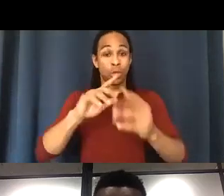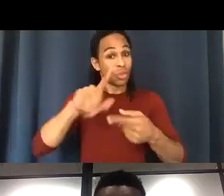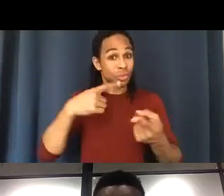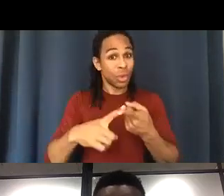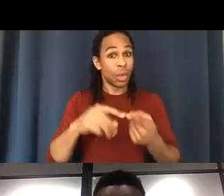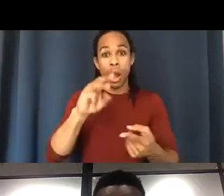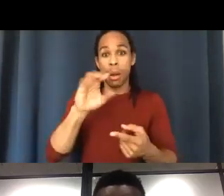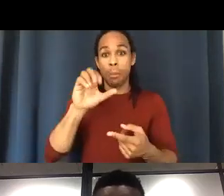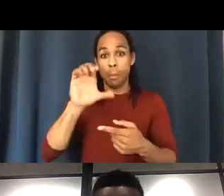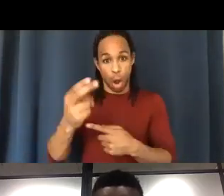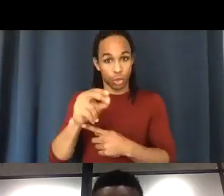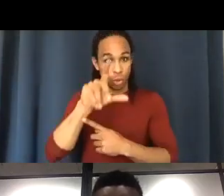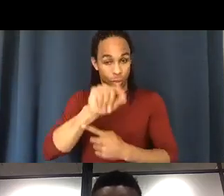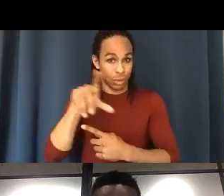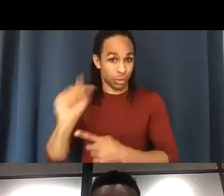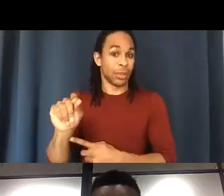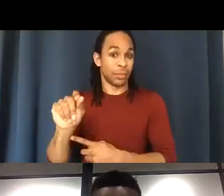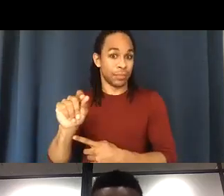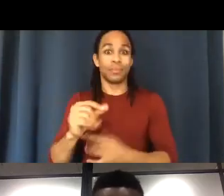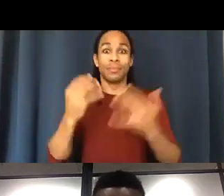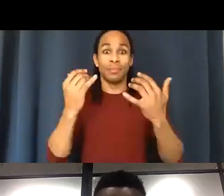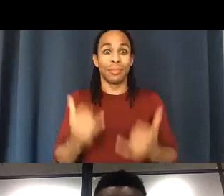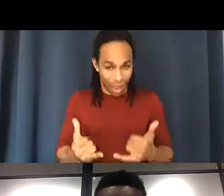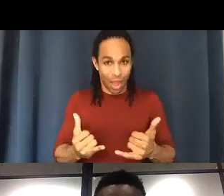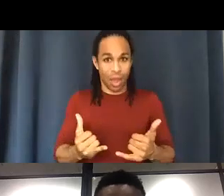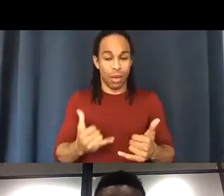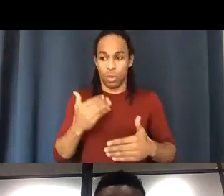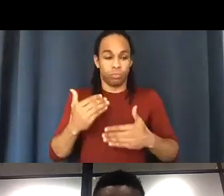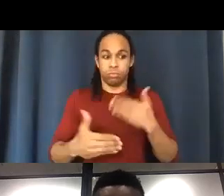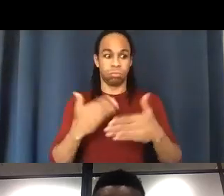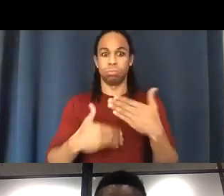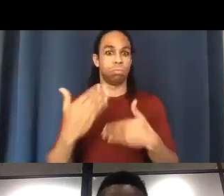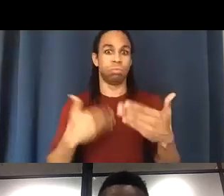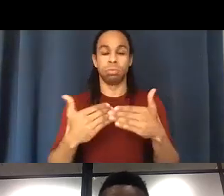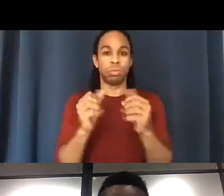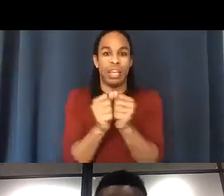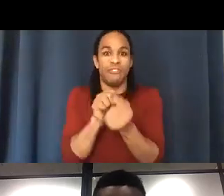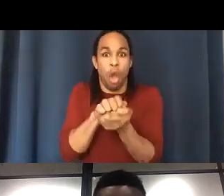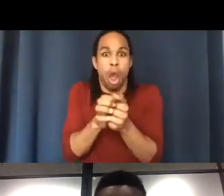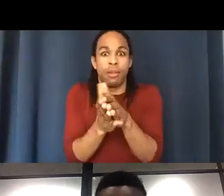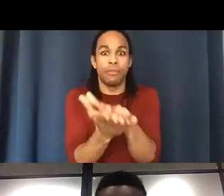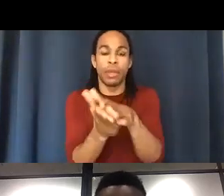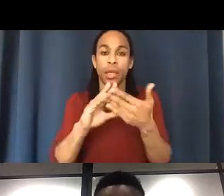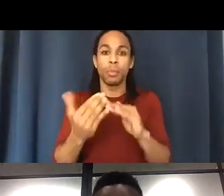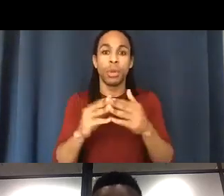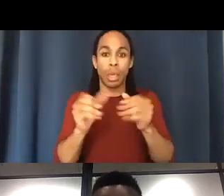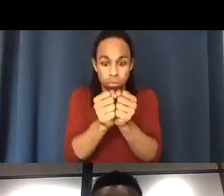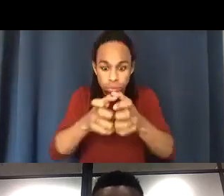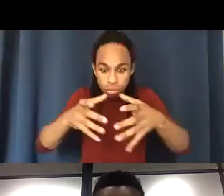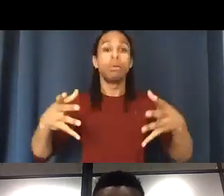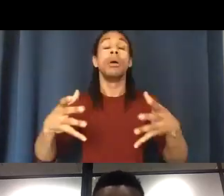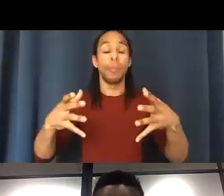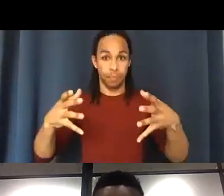a rapidly evolving community-based response to COVID-19. And it's a network that is